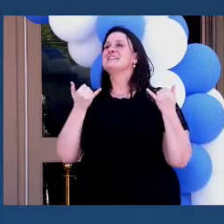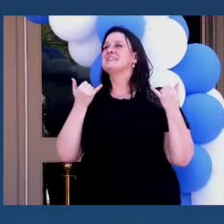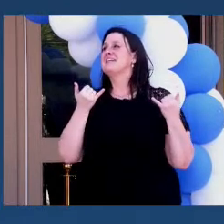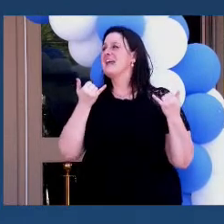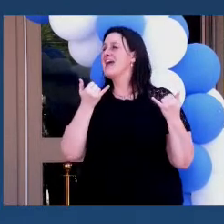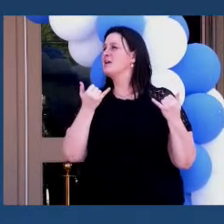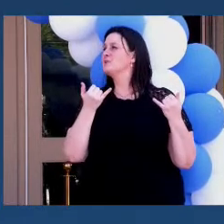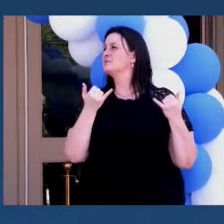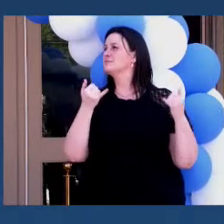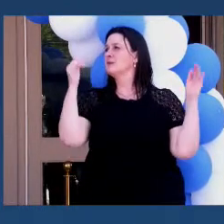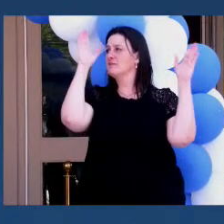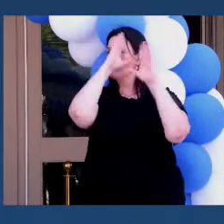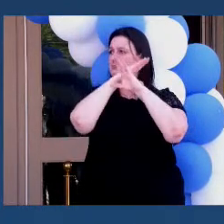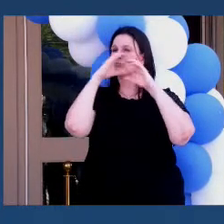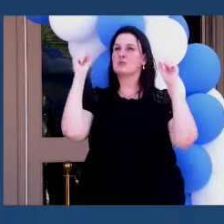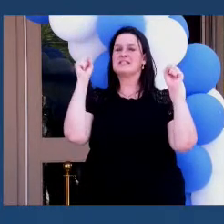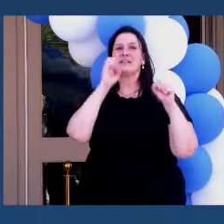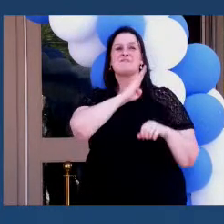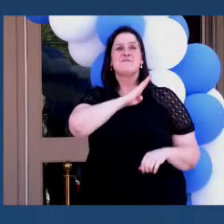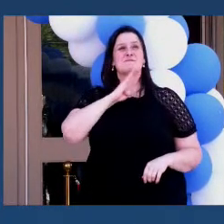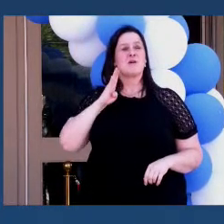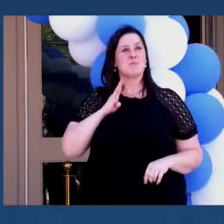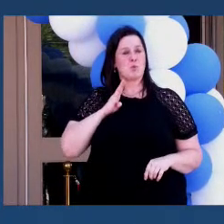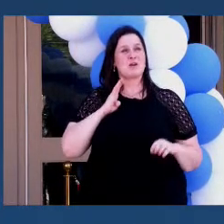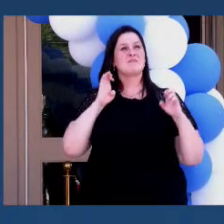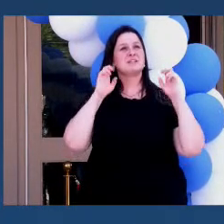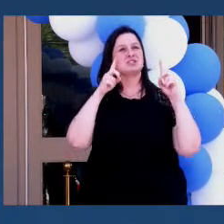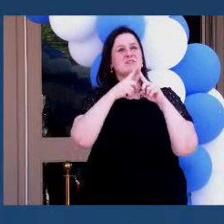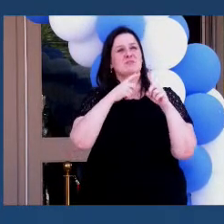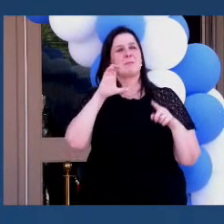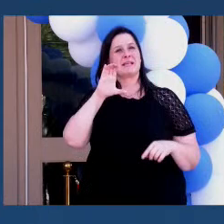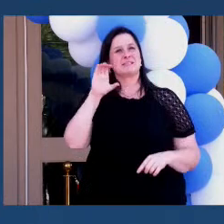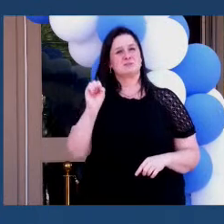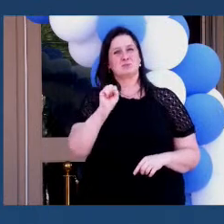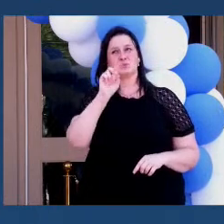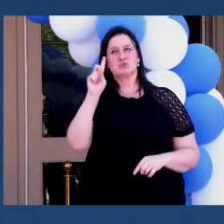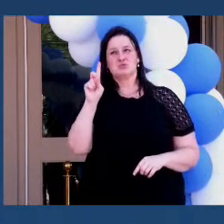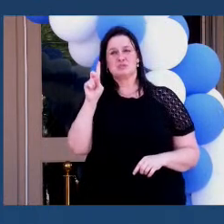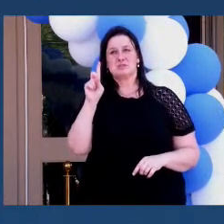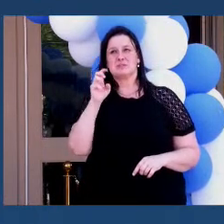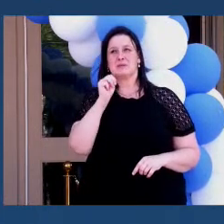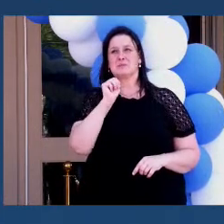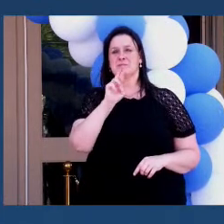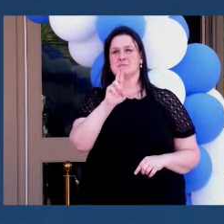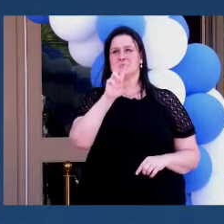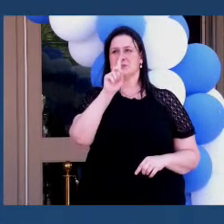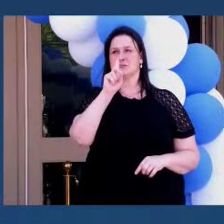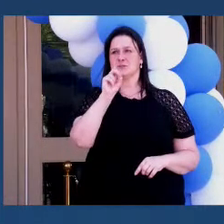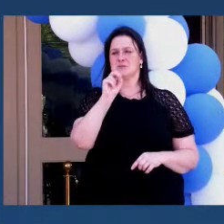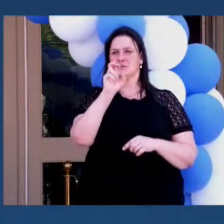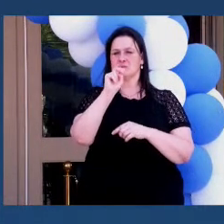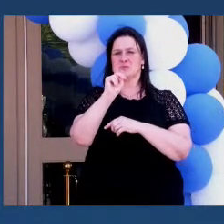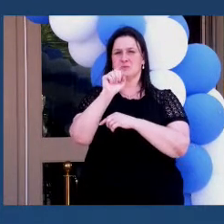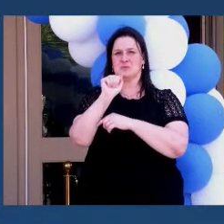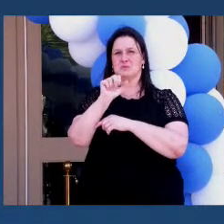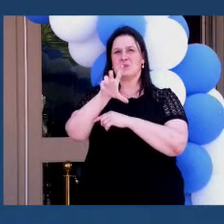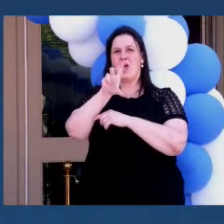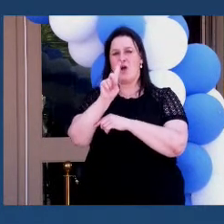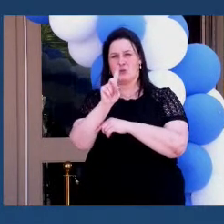have the president of the board for the Christina School District. He will come forward, Mr. Donald Patton.